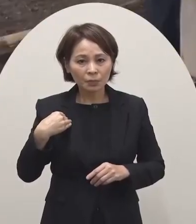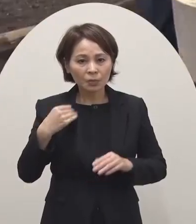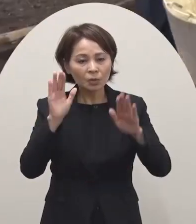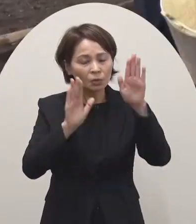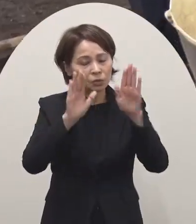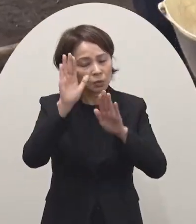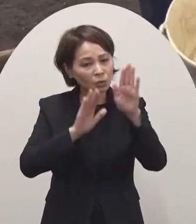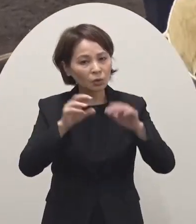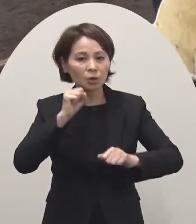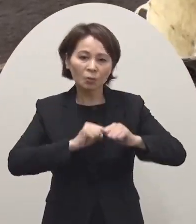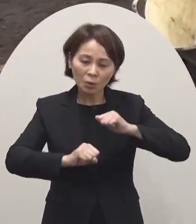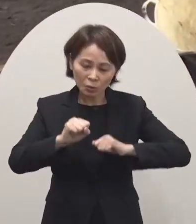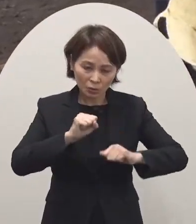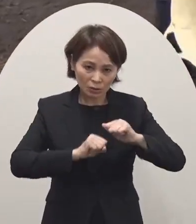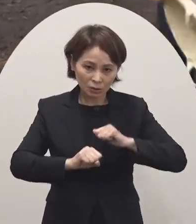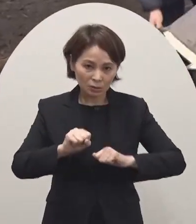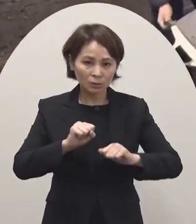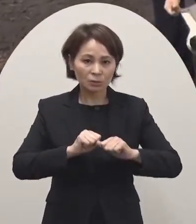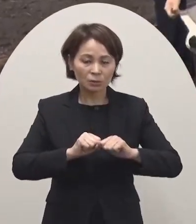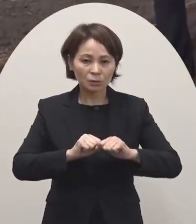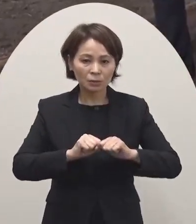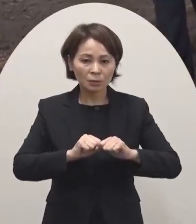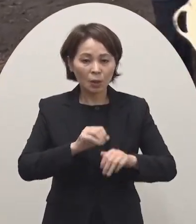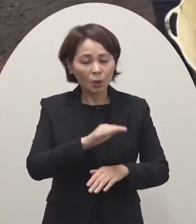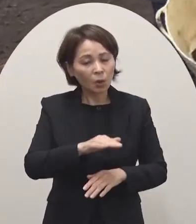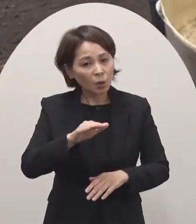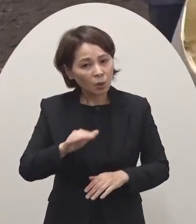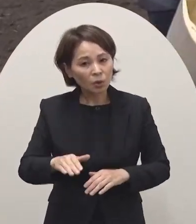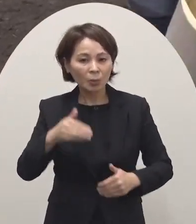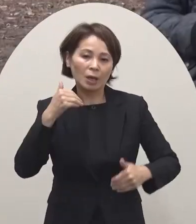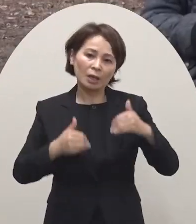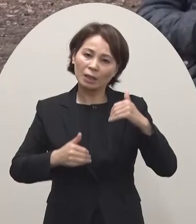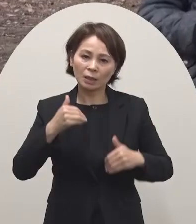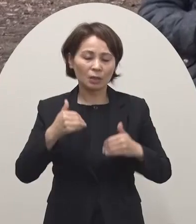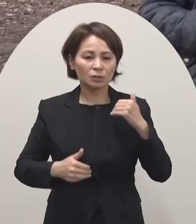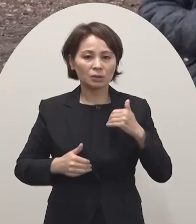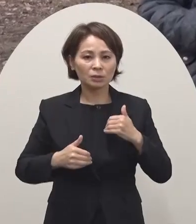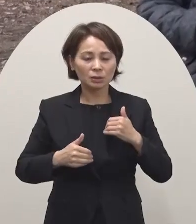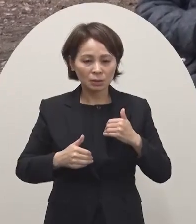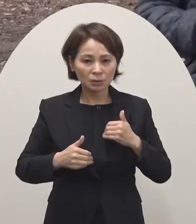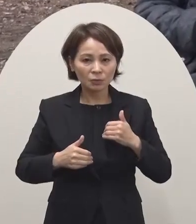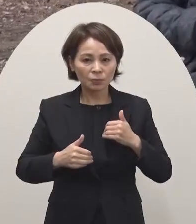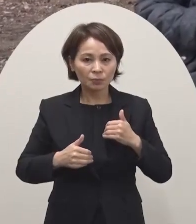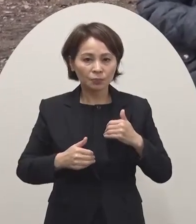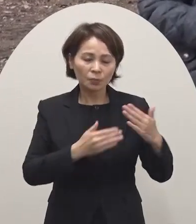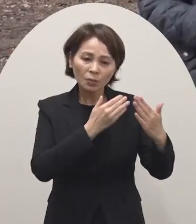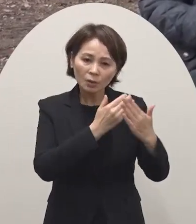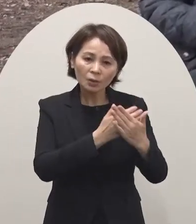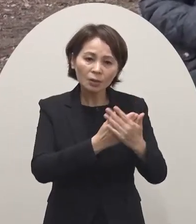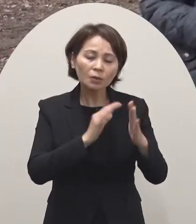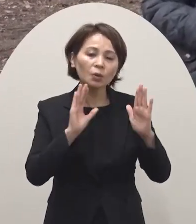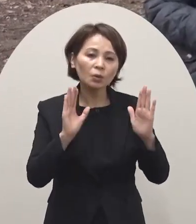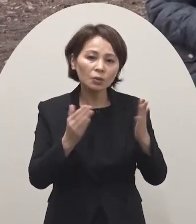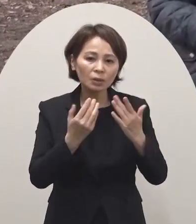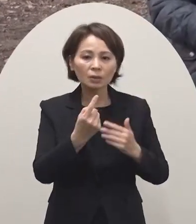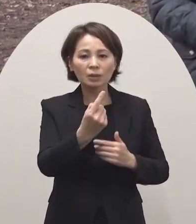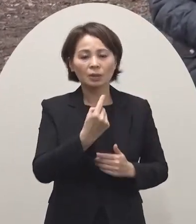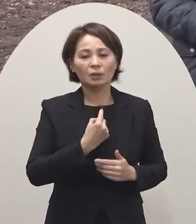together. It seems like the kids are having a lot of fun, and they seem to come here without any